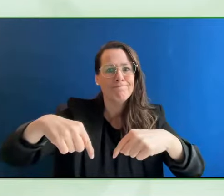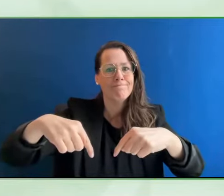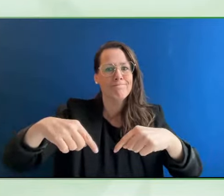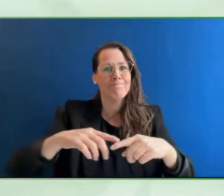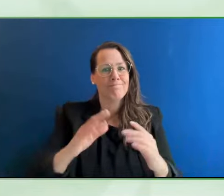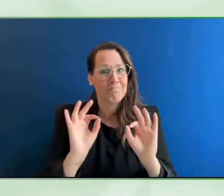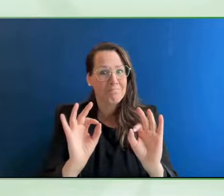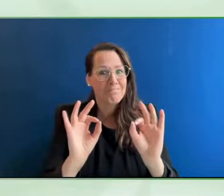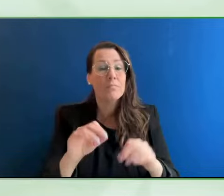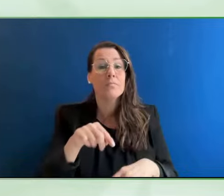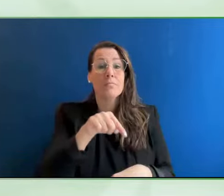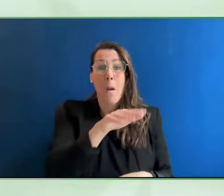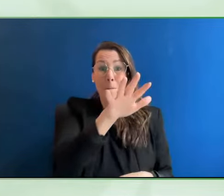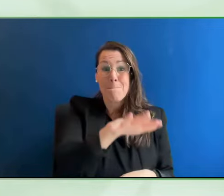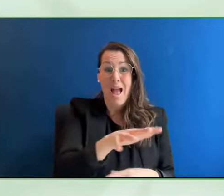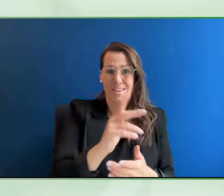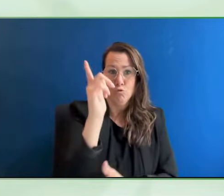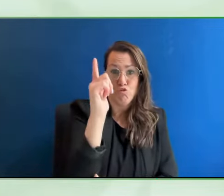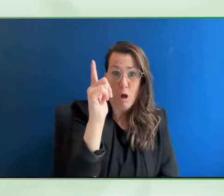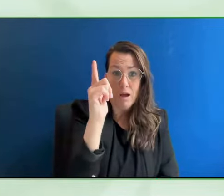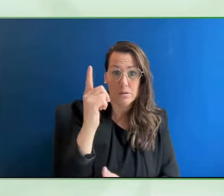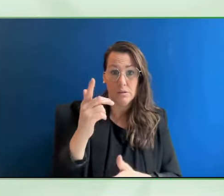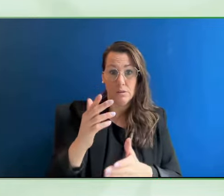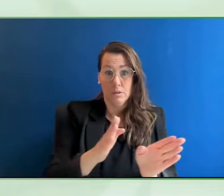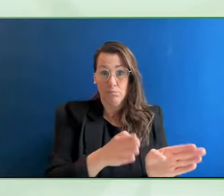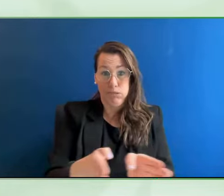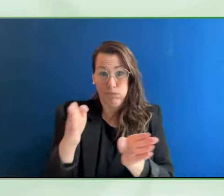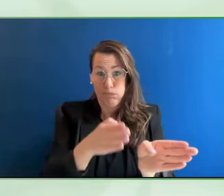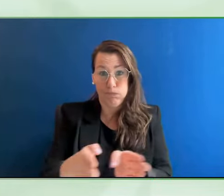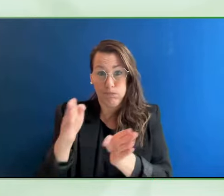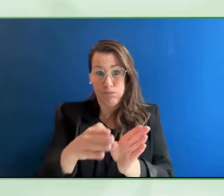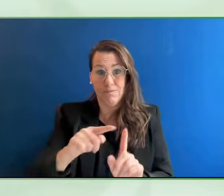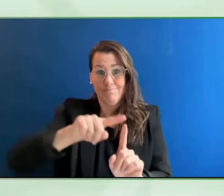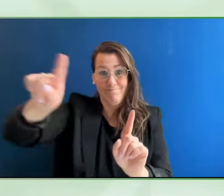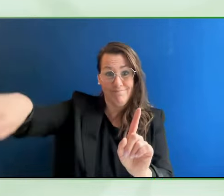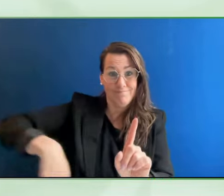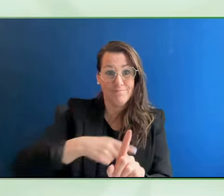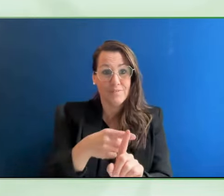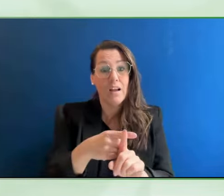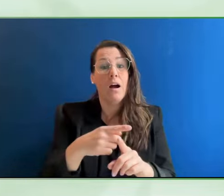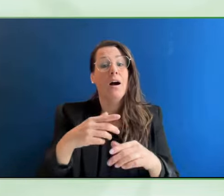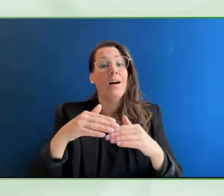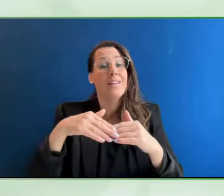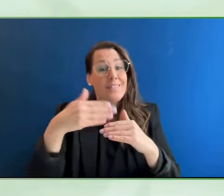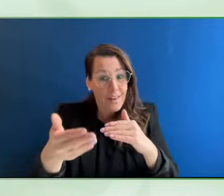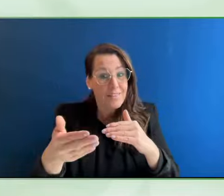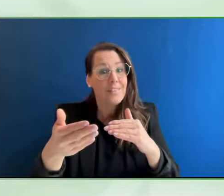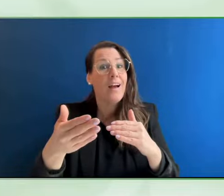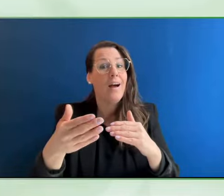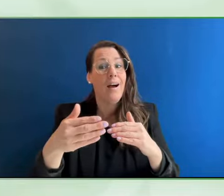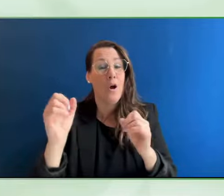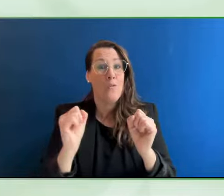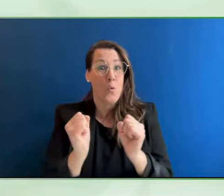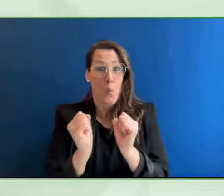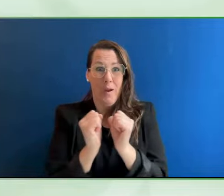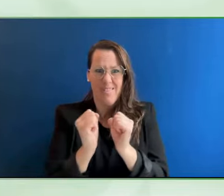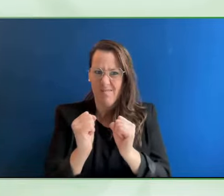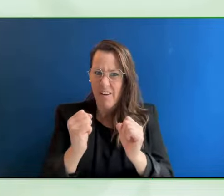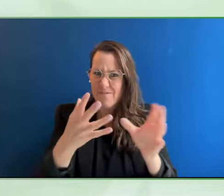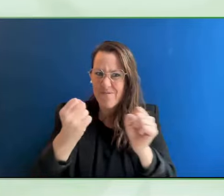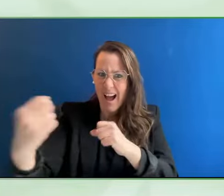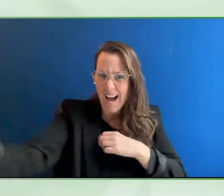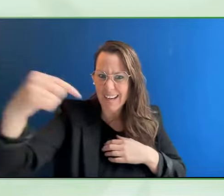and in total since more than 50 years? Yes, that's what I wanted to mention before. Last year